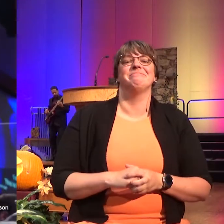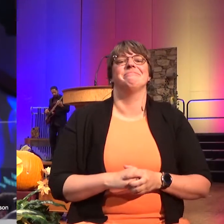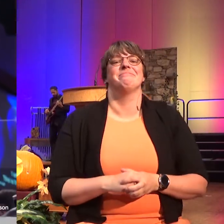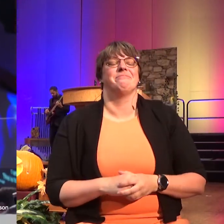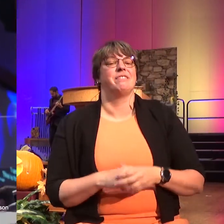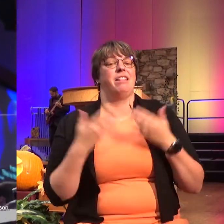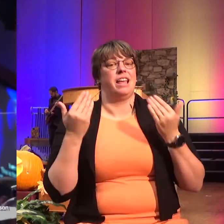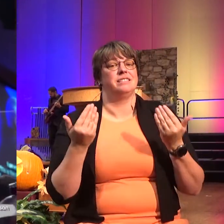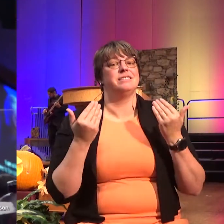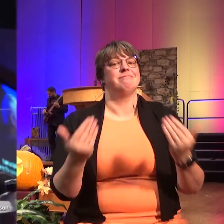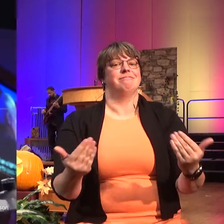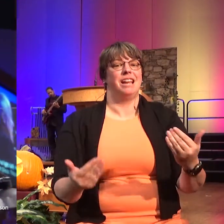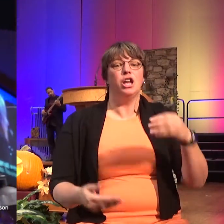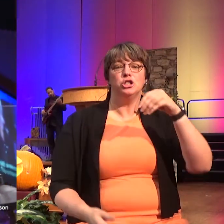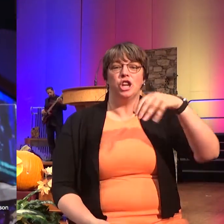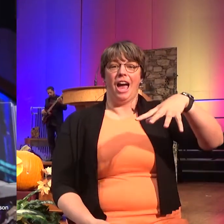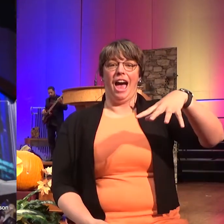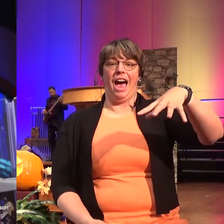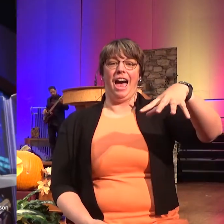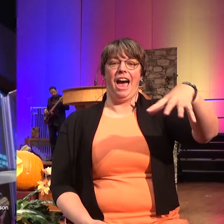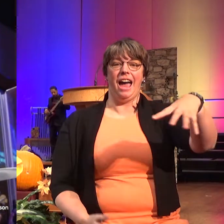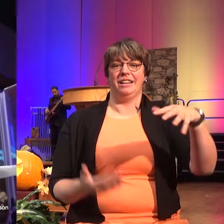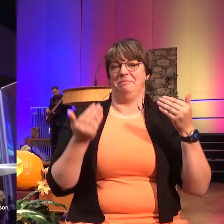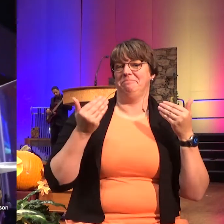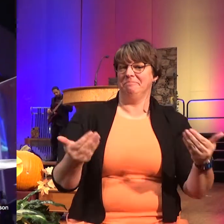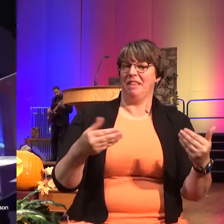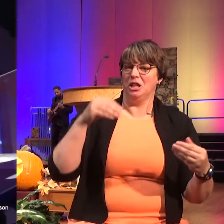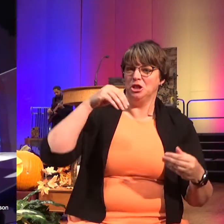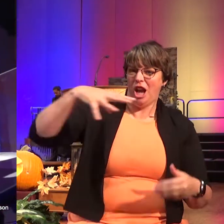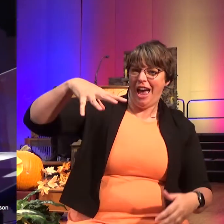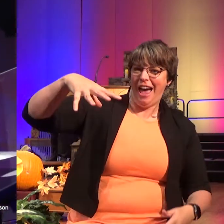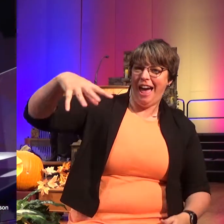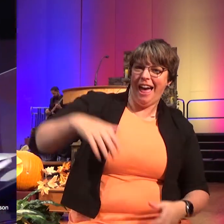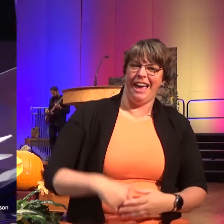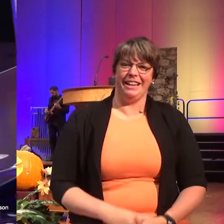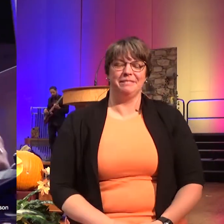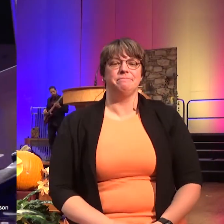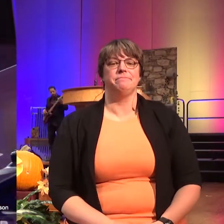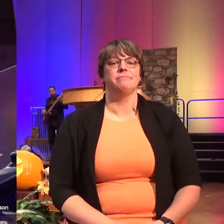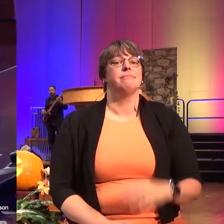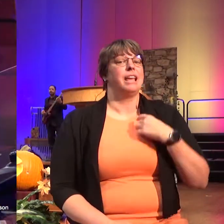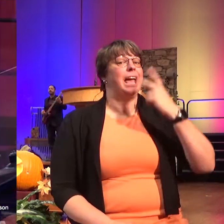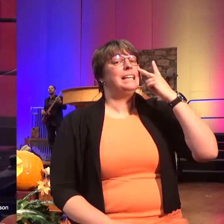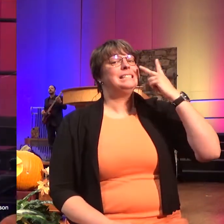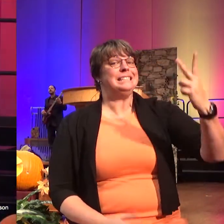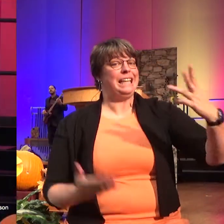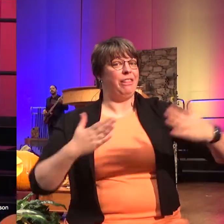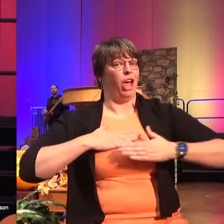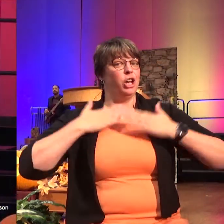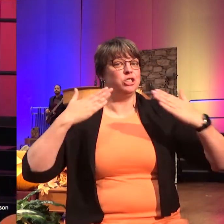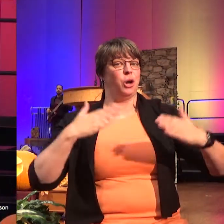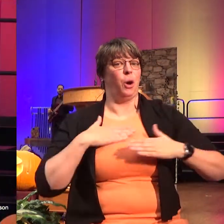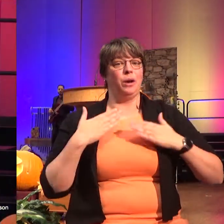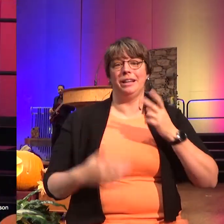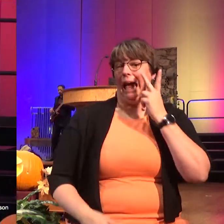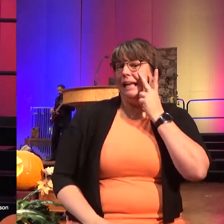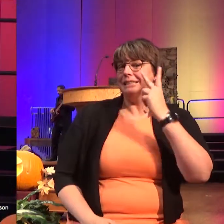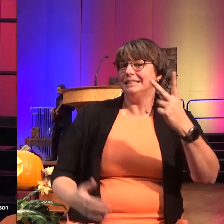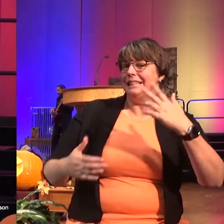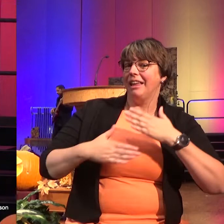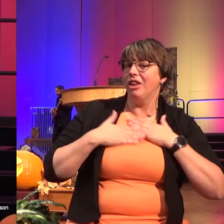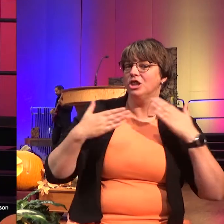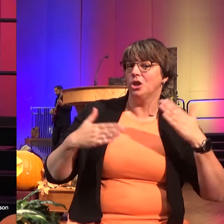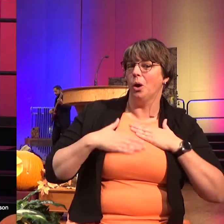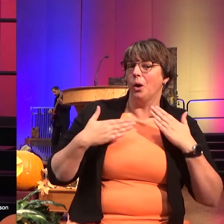Let it shine. Let it shine. I see the joy. I see the joy. I see the joy. I see